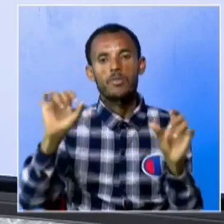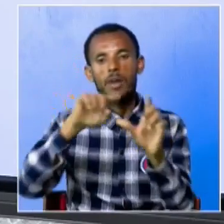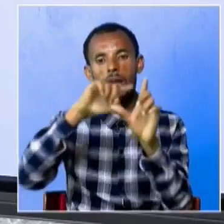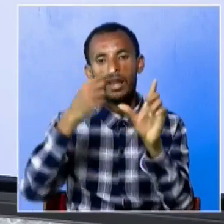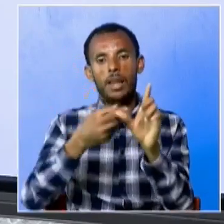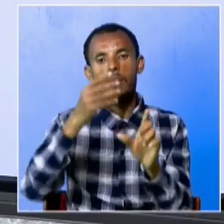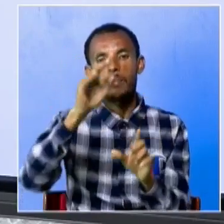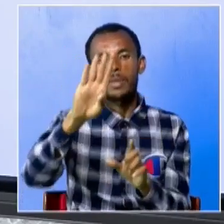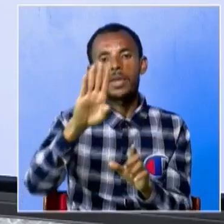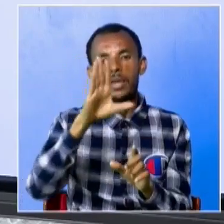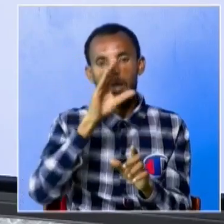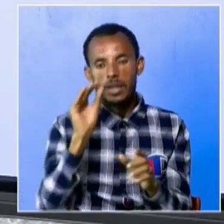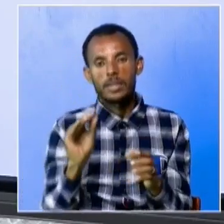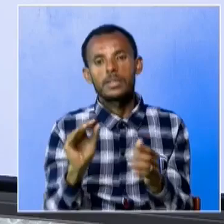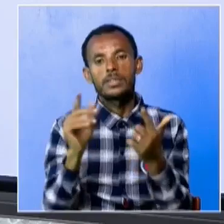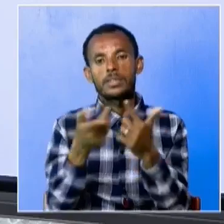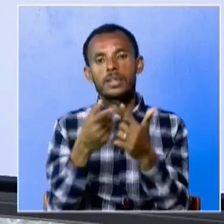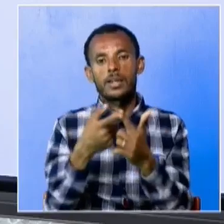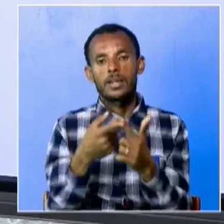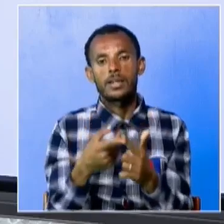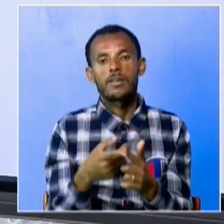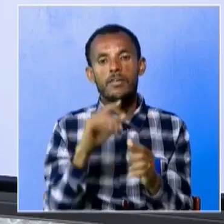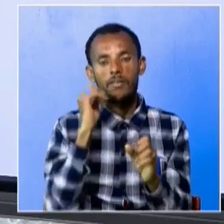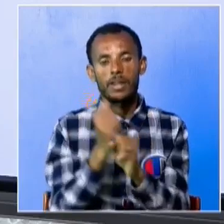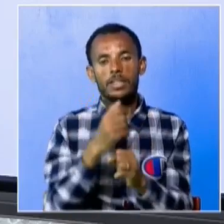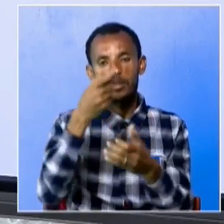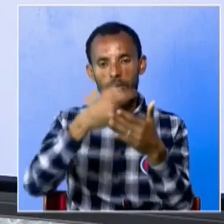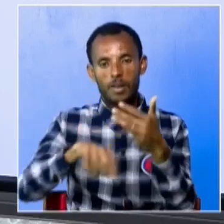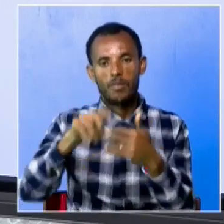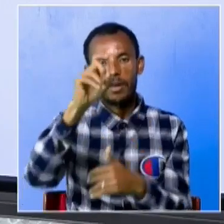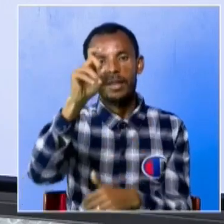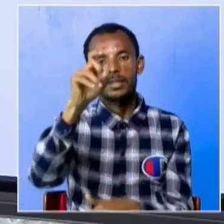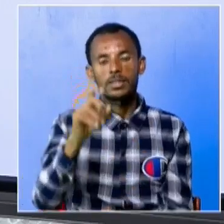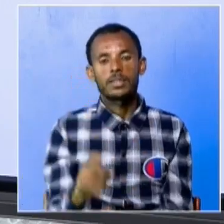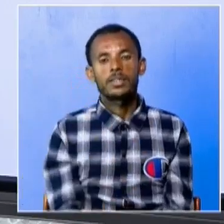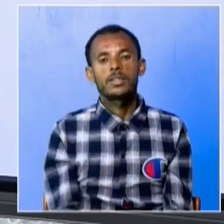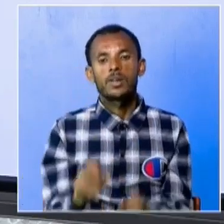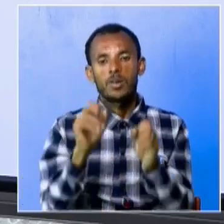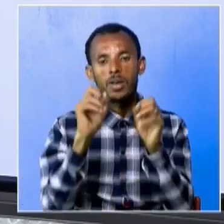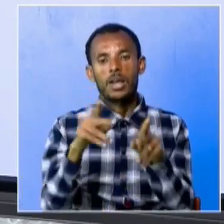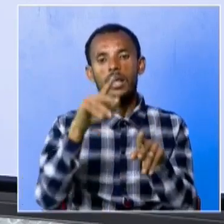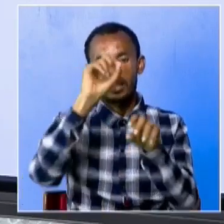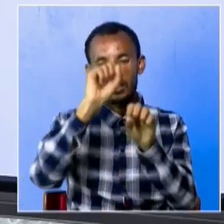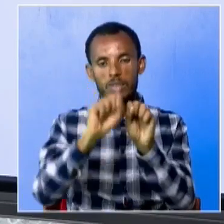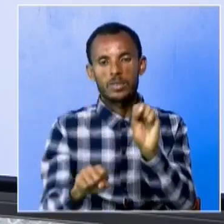B, and the second one is finding the value of x. Okay,